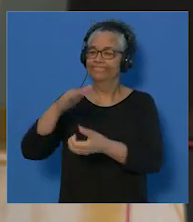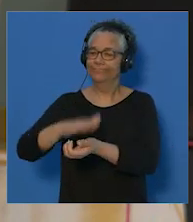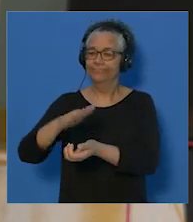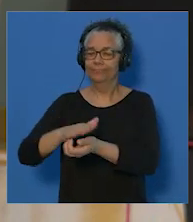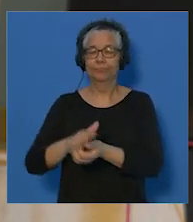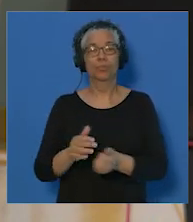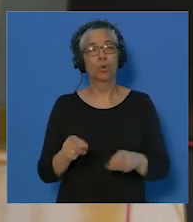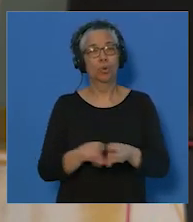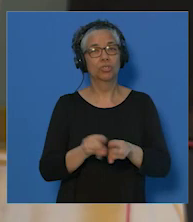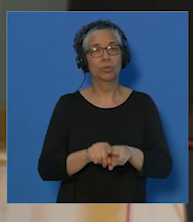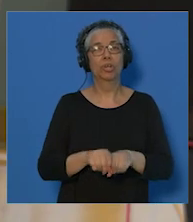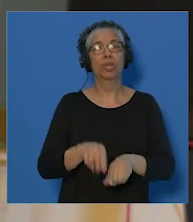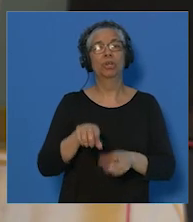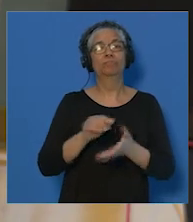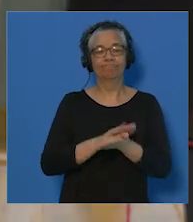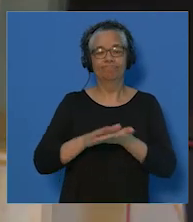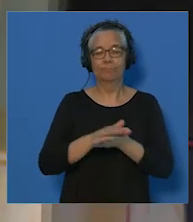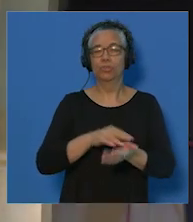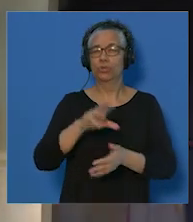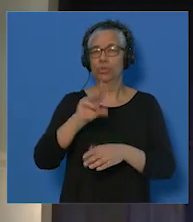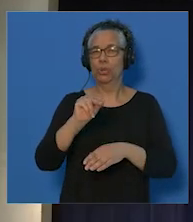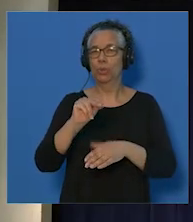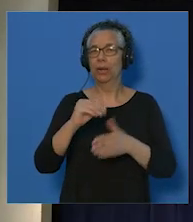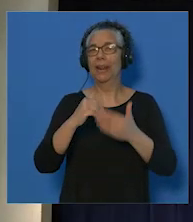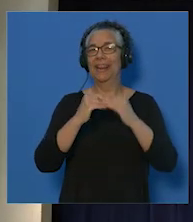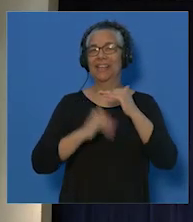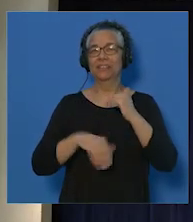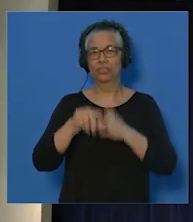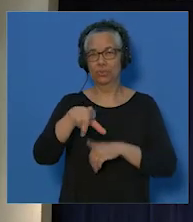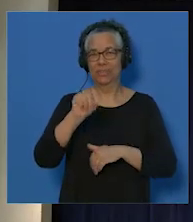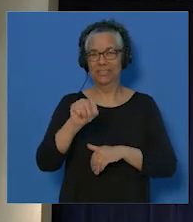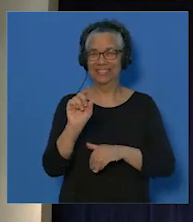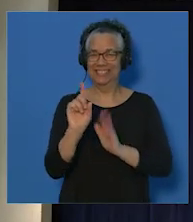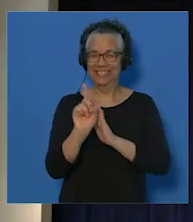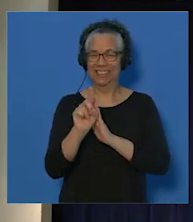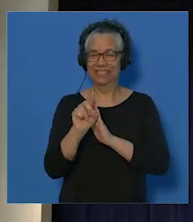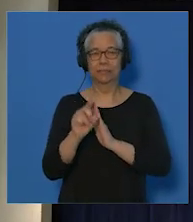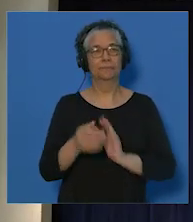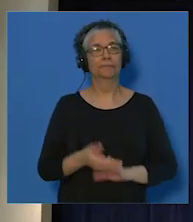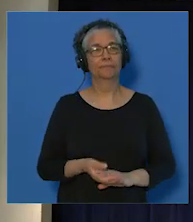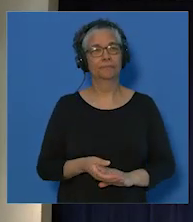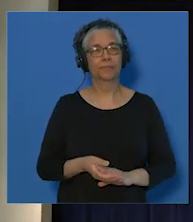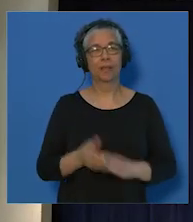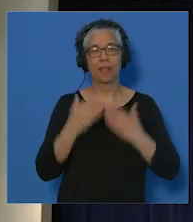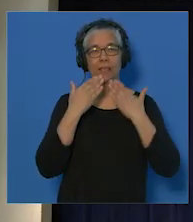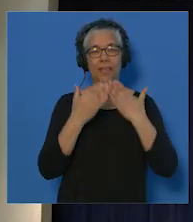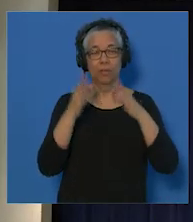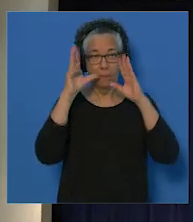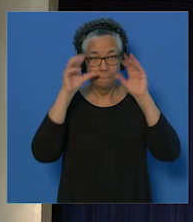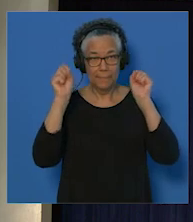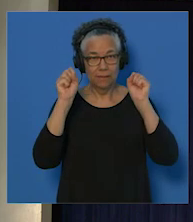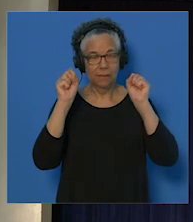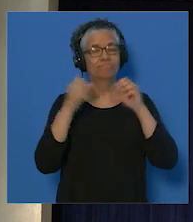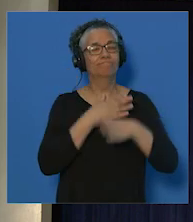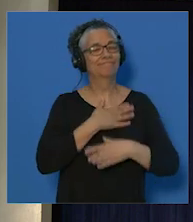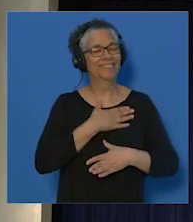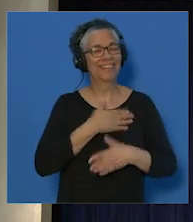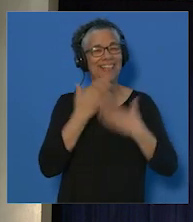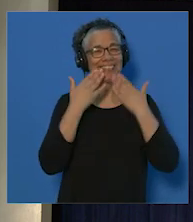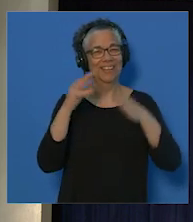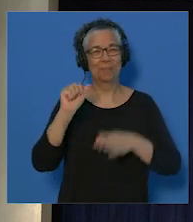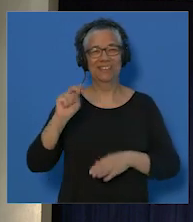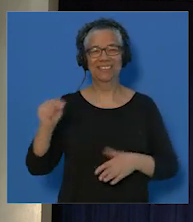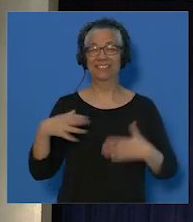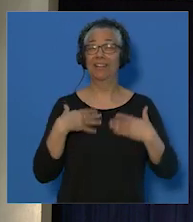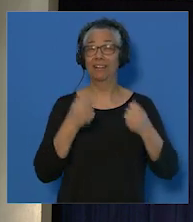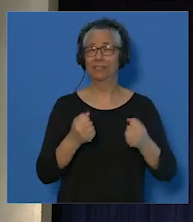than 20 seconds. Thank you very much. Thank you very much, Minister of Health. And I think that it is refreshing to